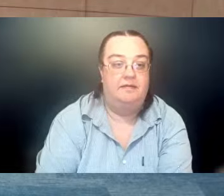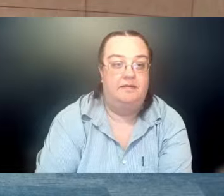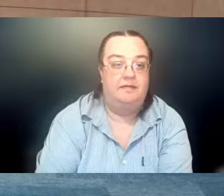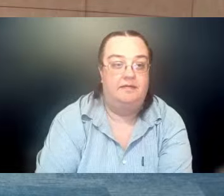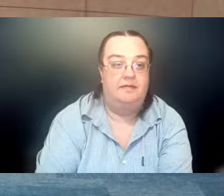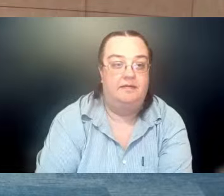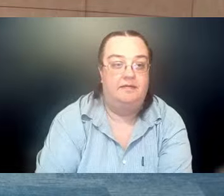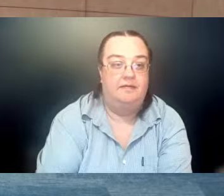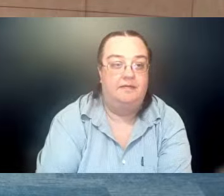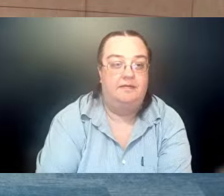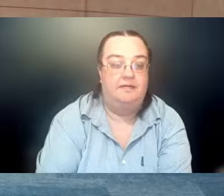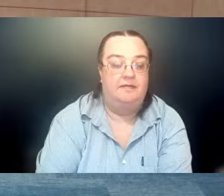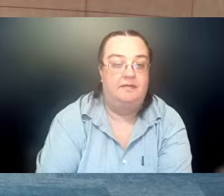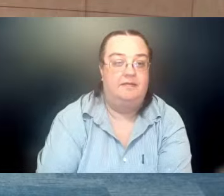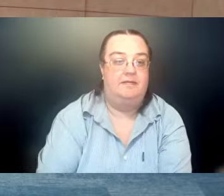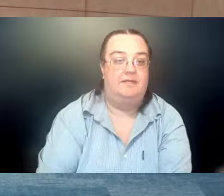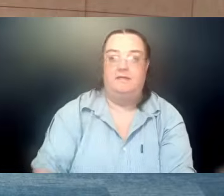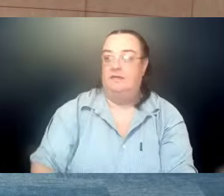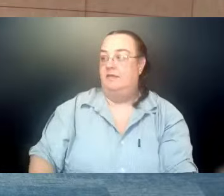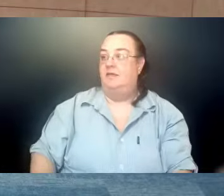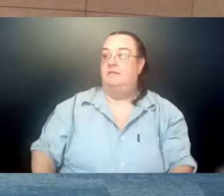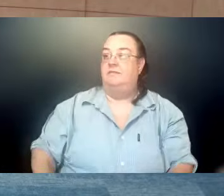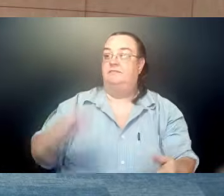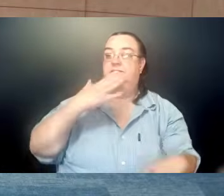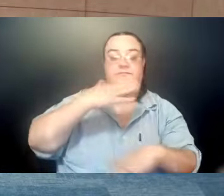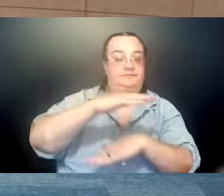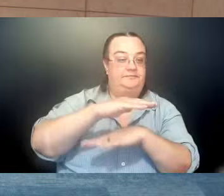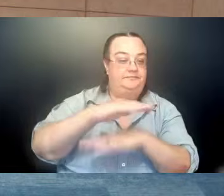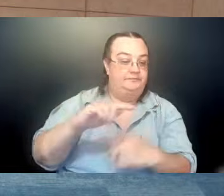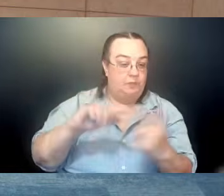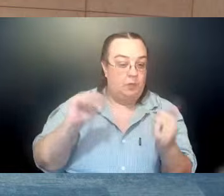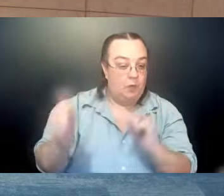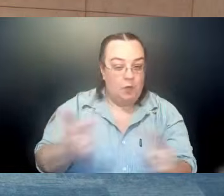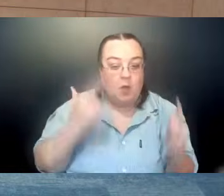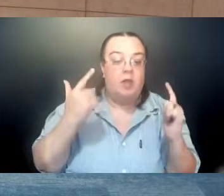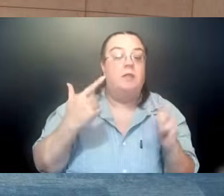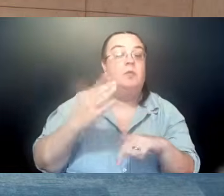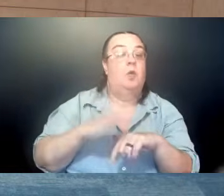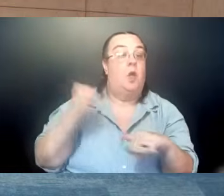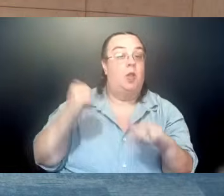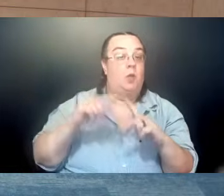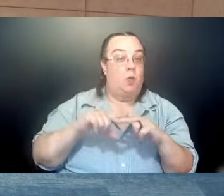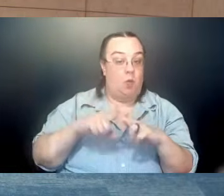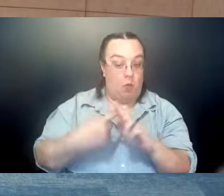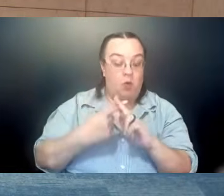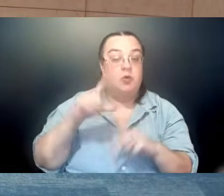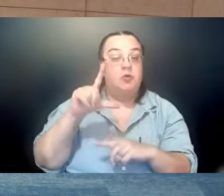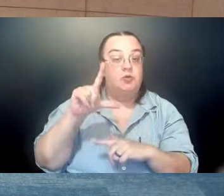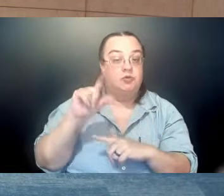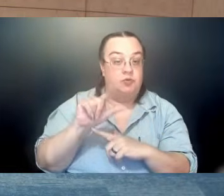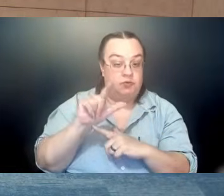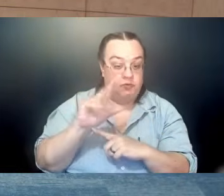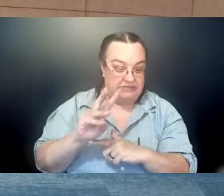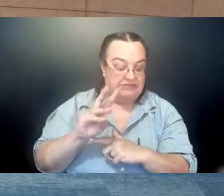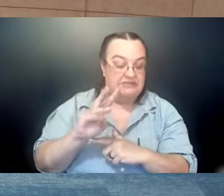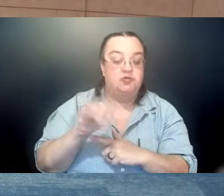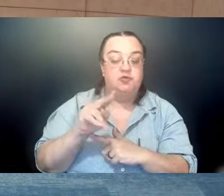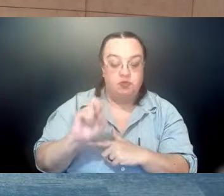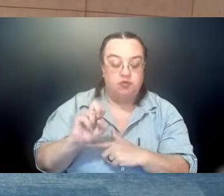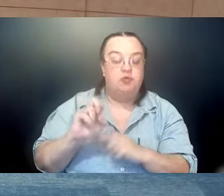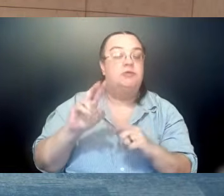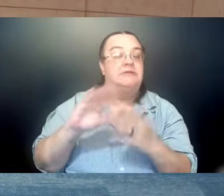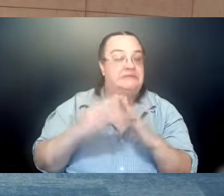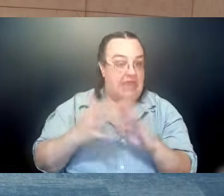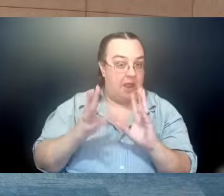evening, everyone. I'm calling to order the June 2026 town meeting for the town of Cheverly, Maryland. I am the